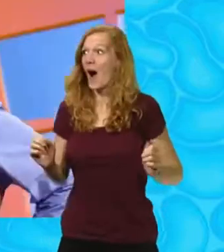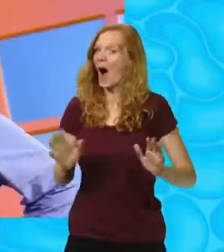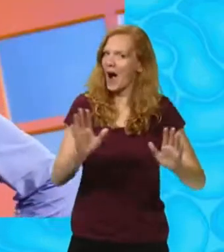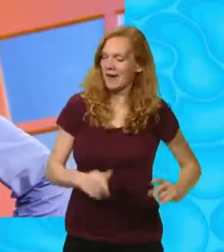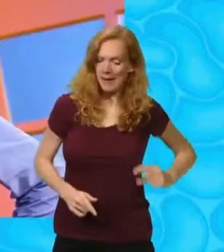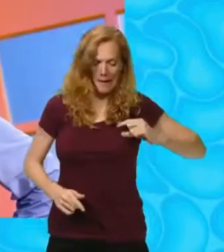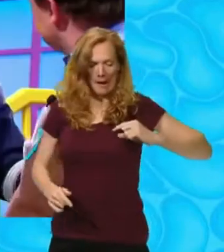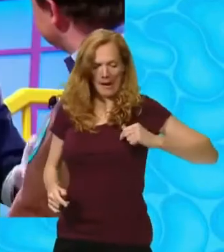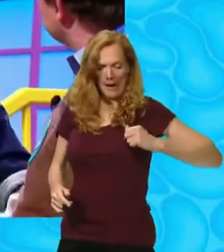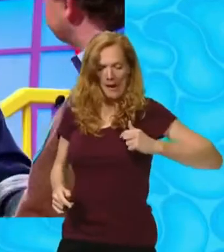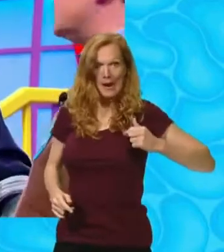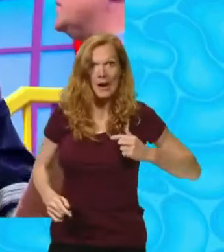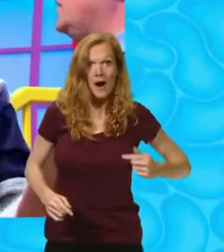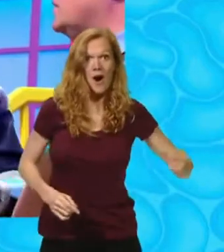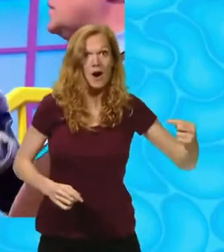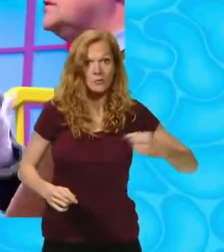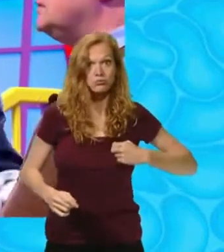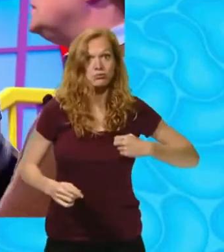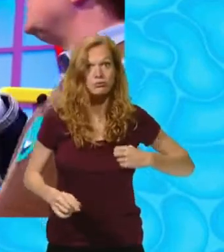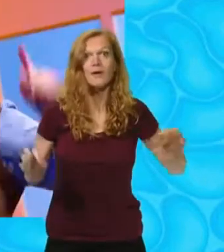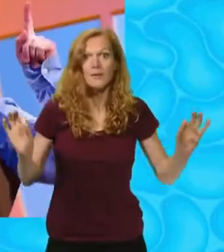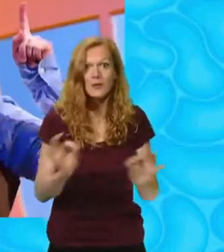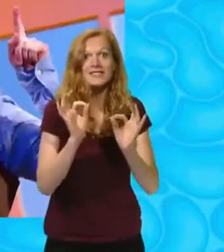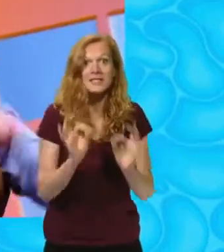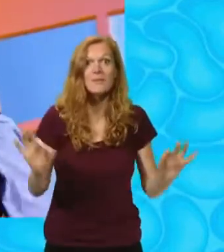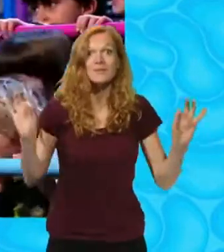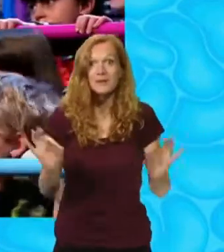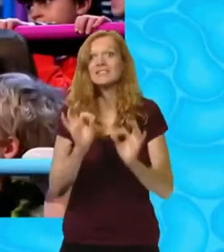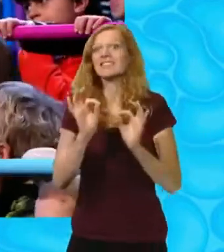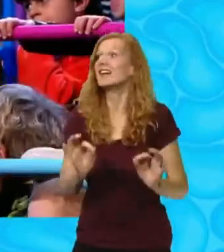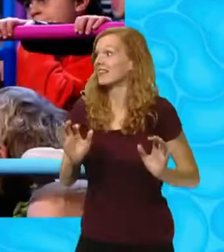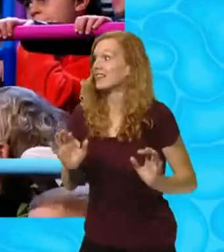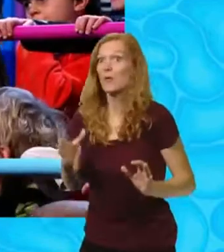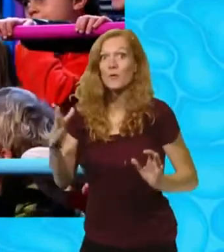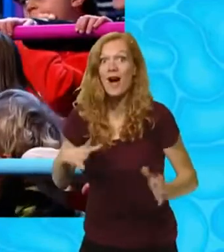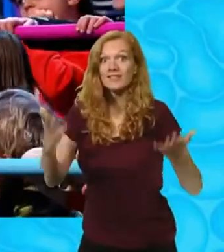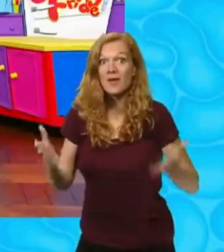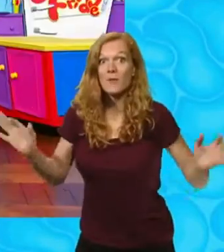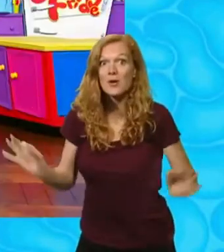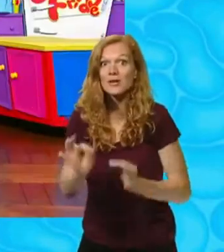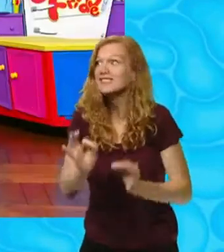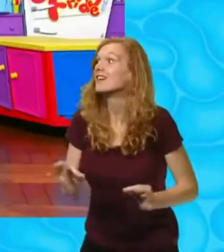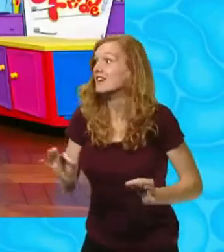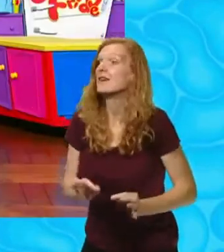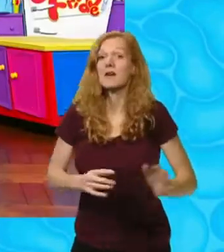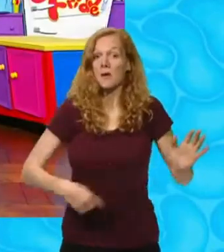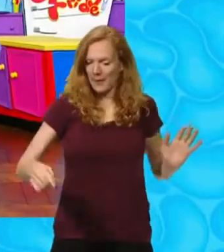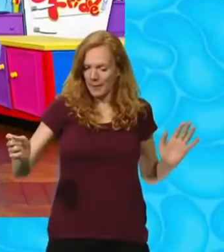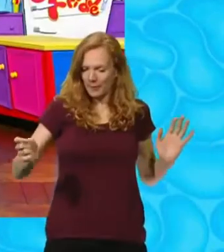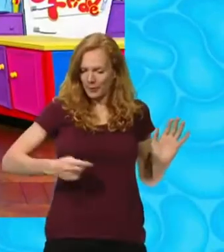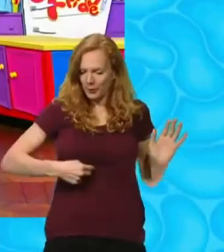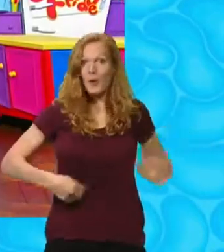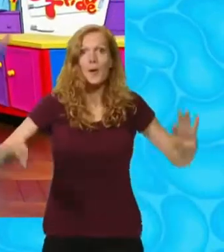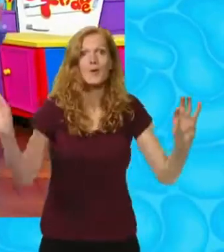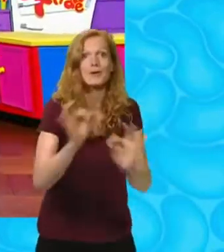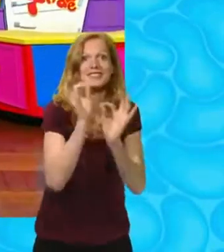up. But that wasn't my question. Oh. I have to... Hit it! Yes. All right, then, hitting it.